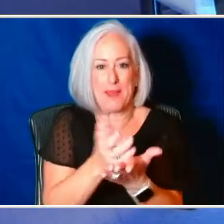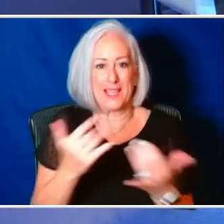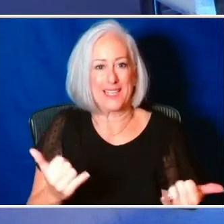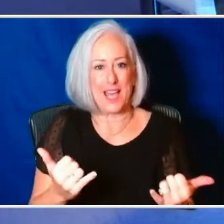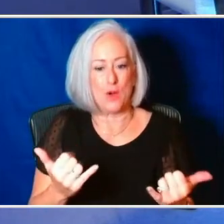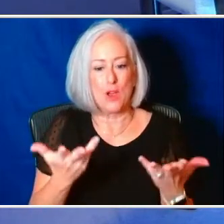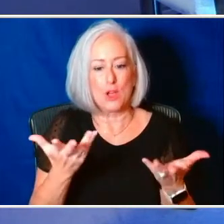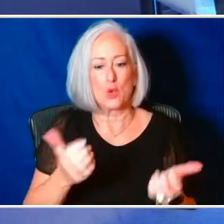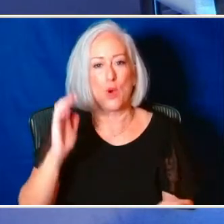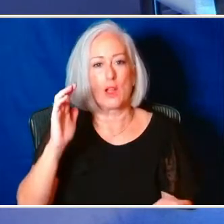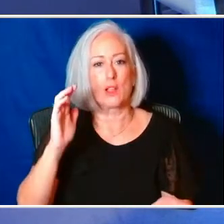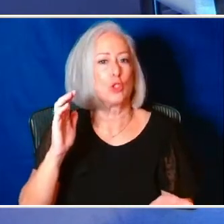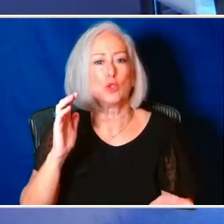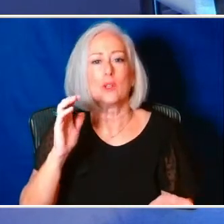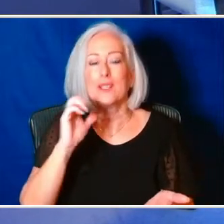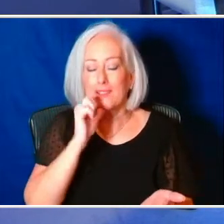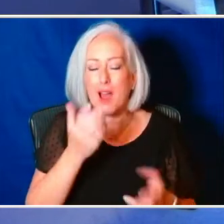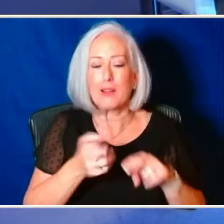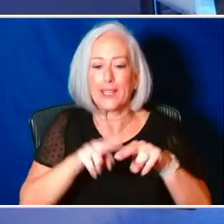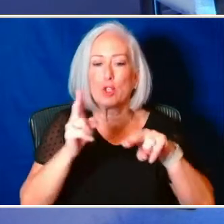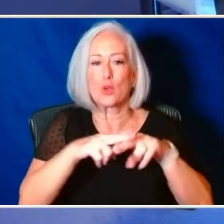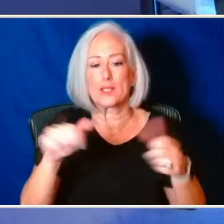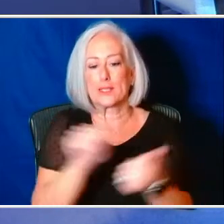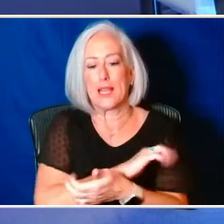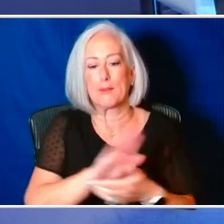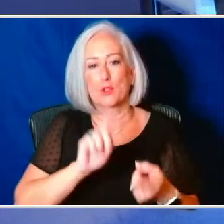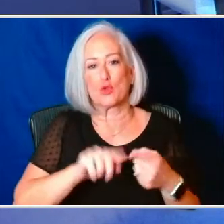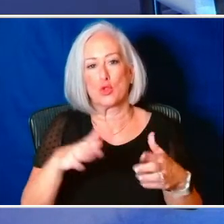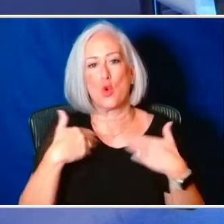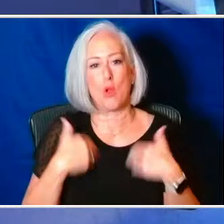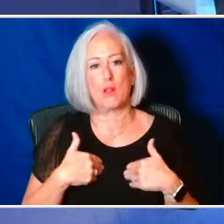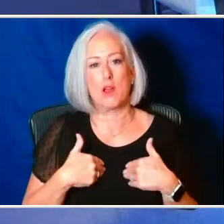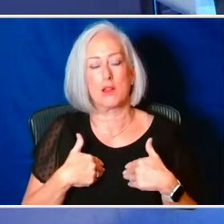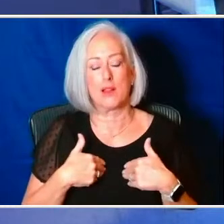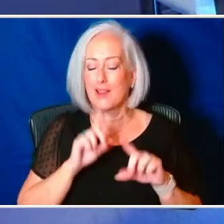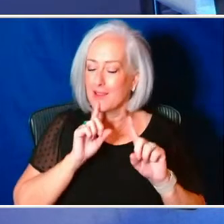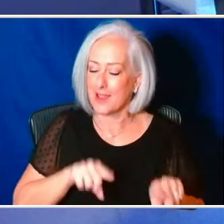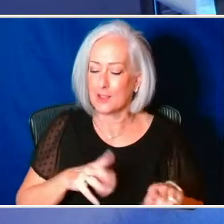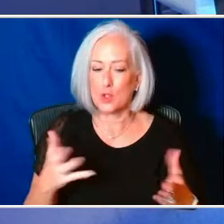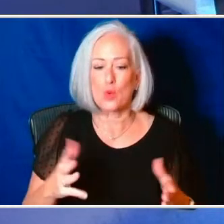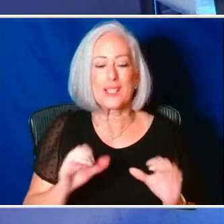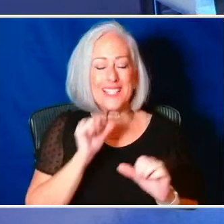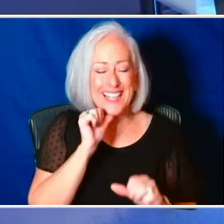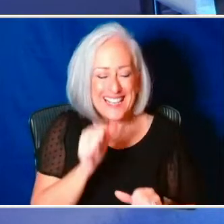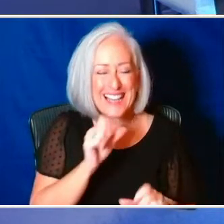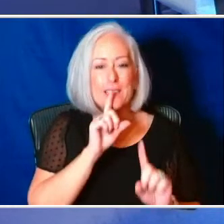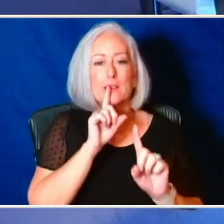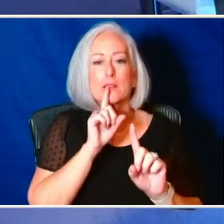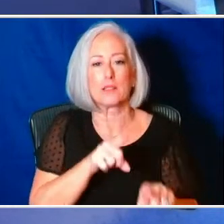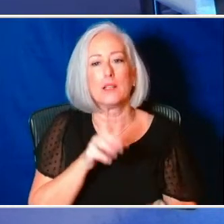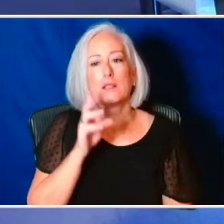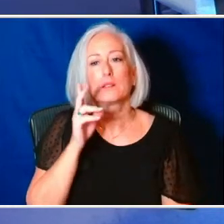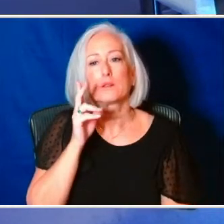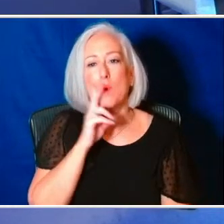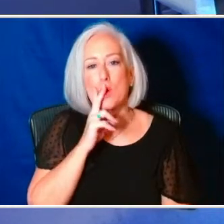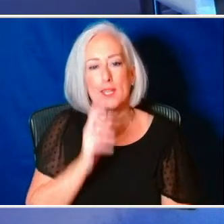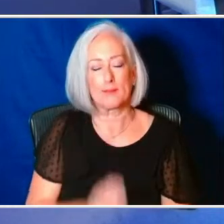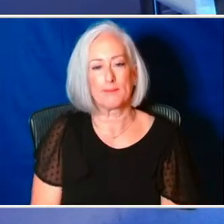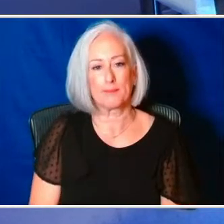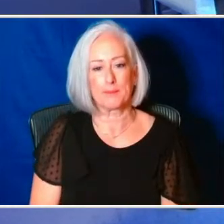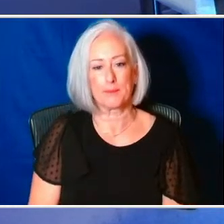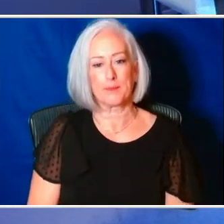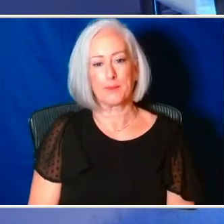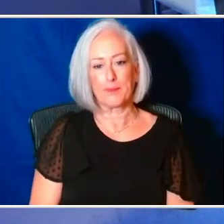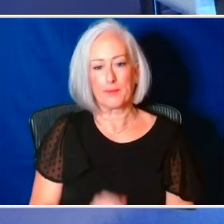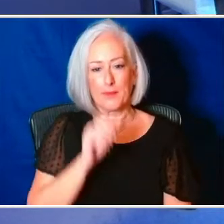that yet in the program, but really, man, not smoking is the answer to so much of this. Dr. Wong, there's a small percentage of patients, though, now some